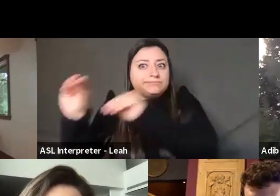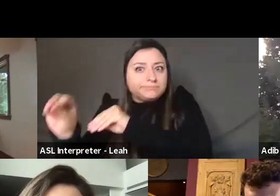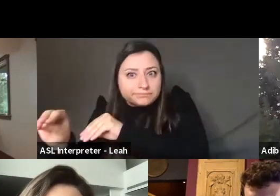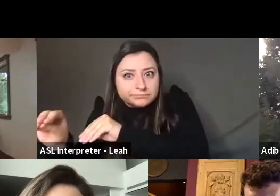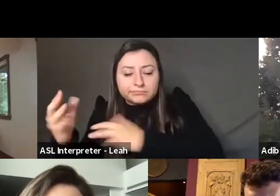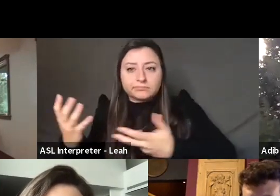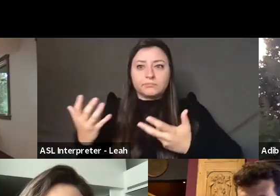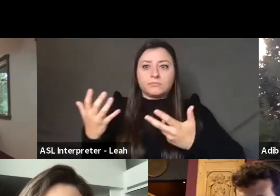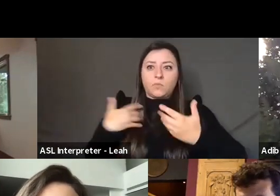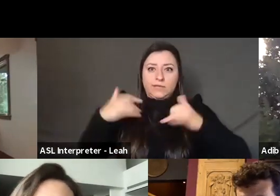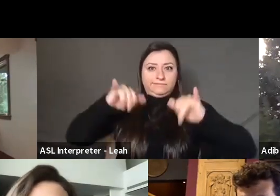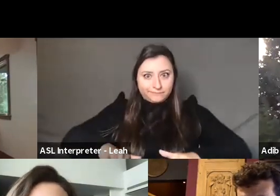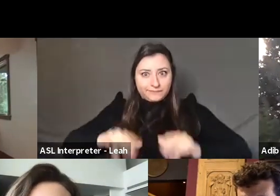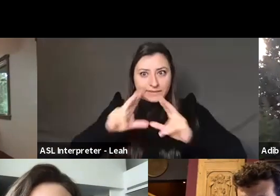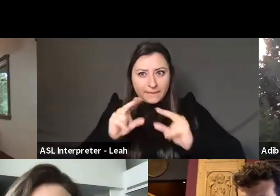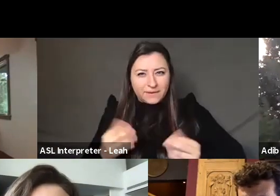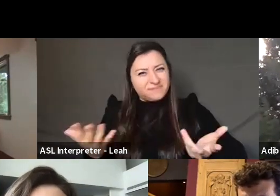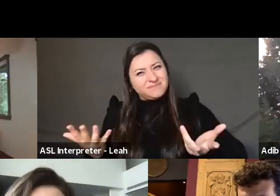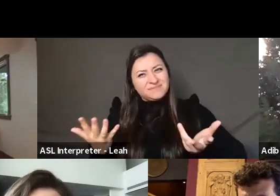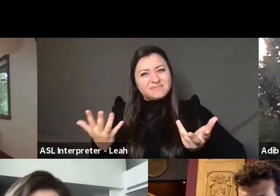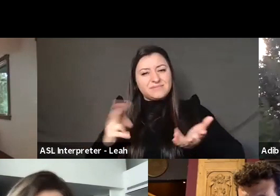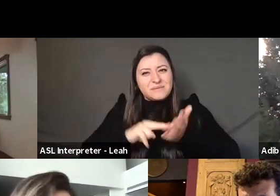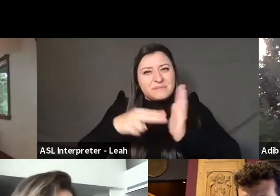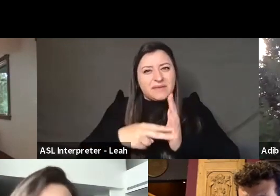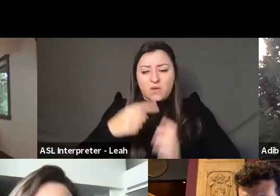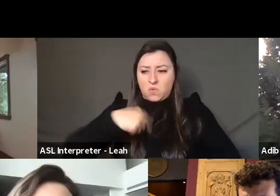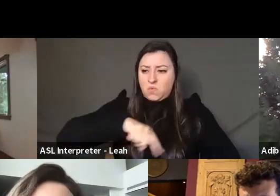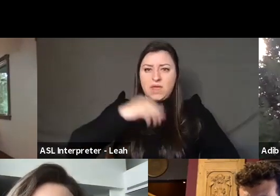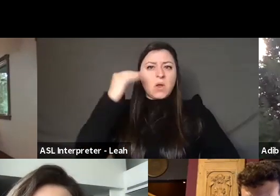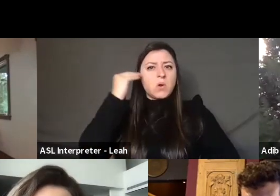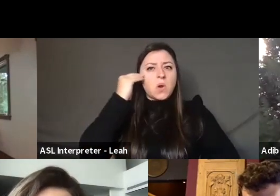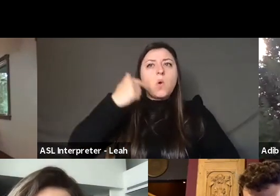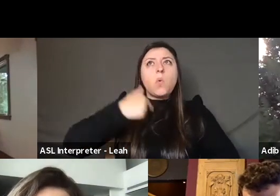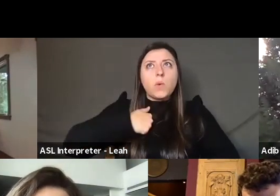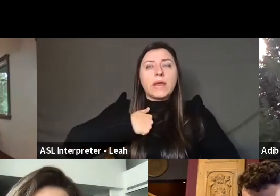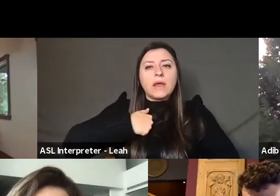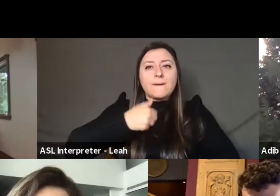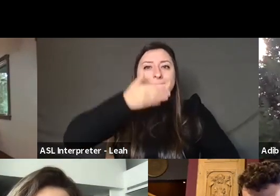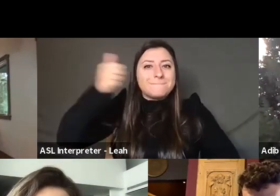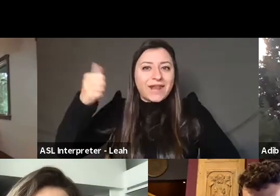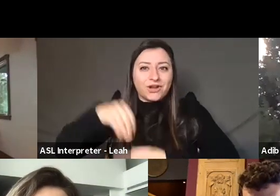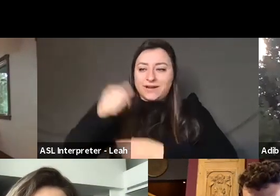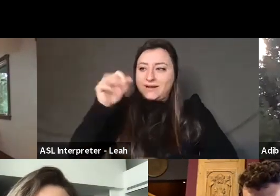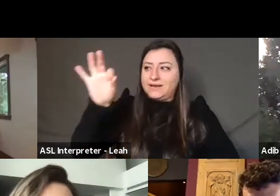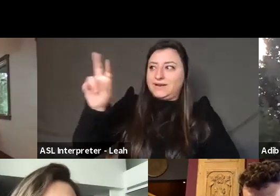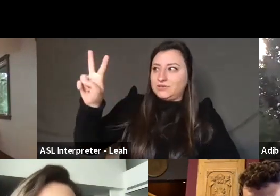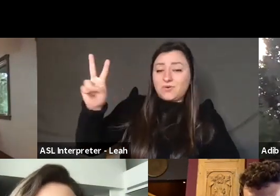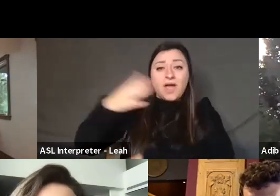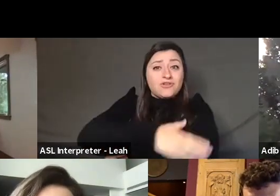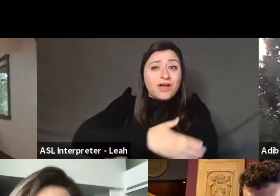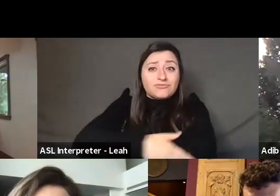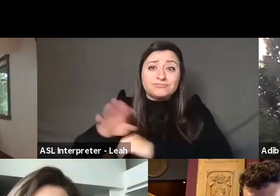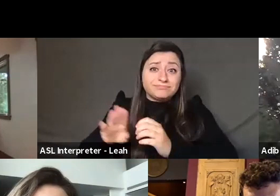ourselves. What does it say about us when we know that we were way better off in 1992 when the country was